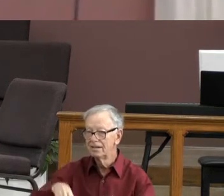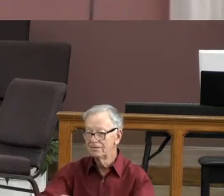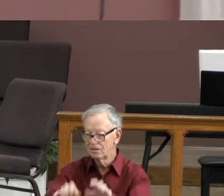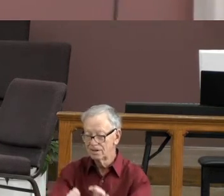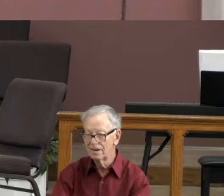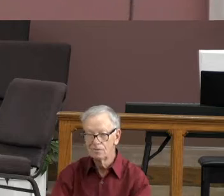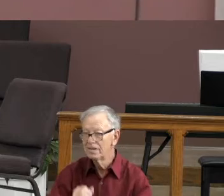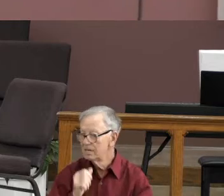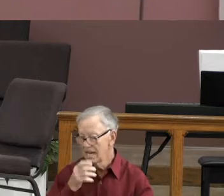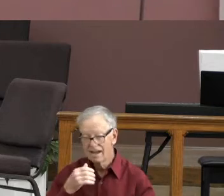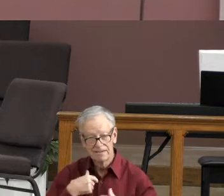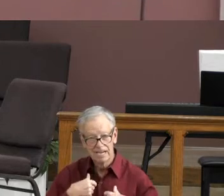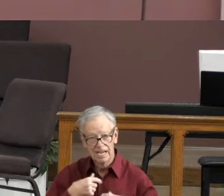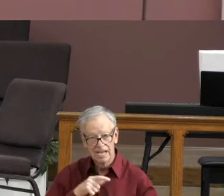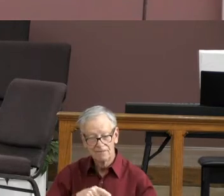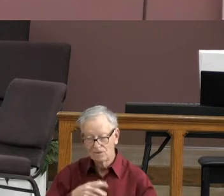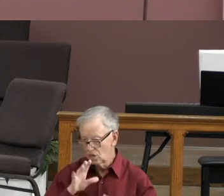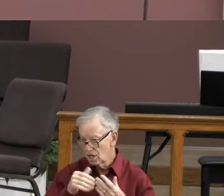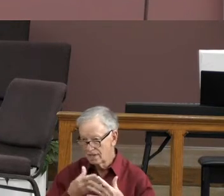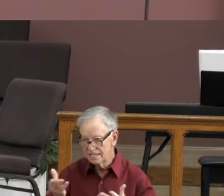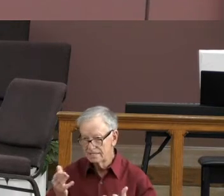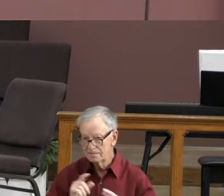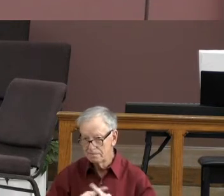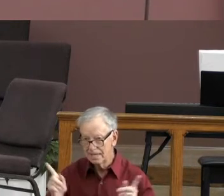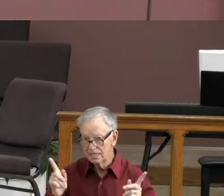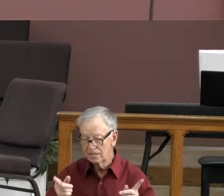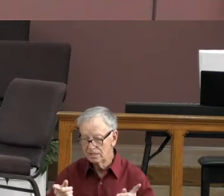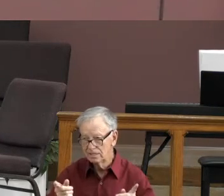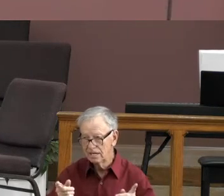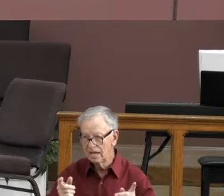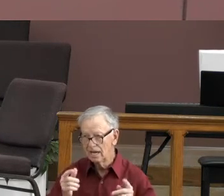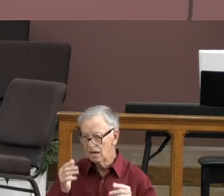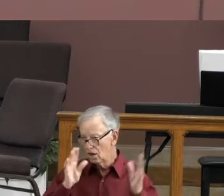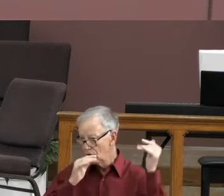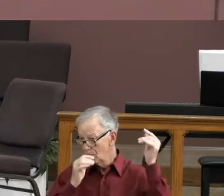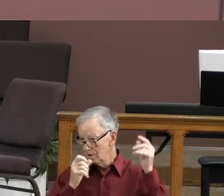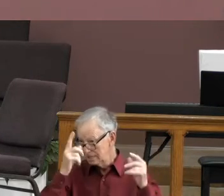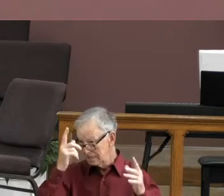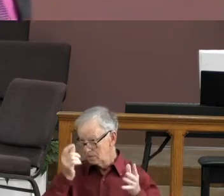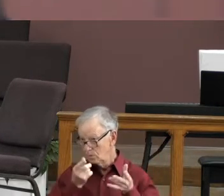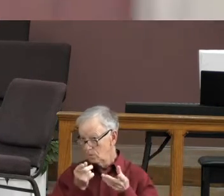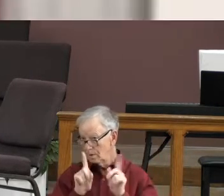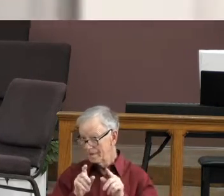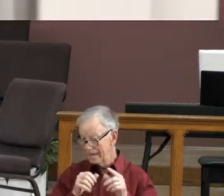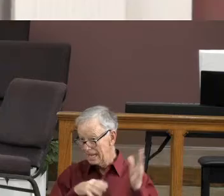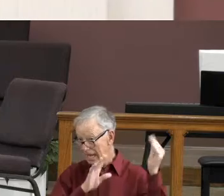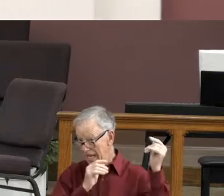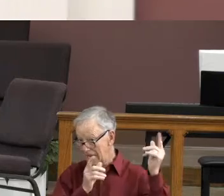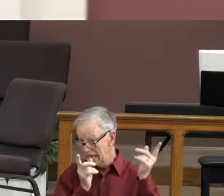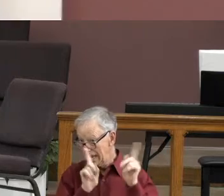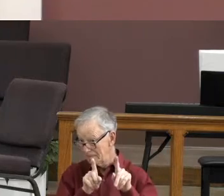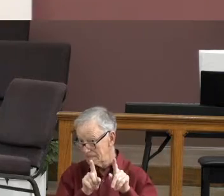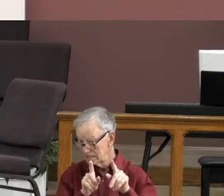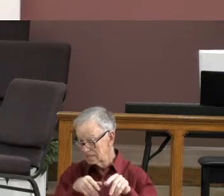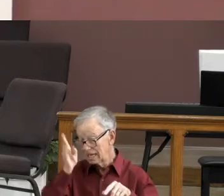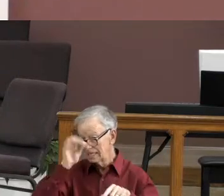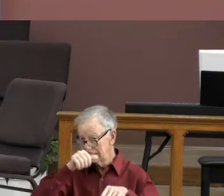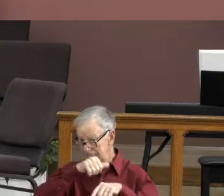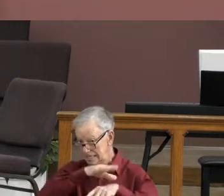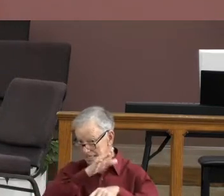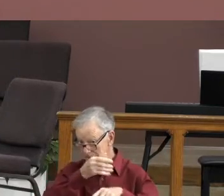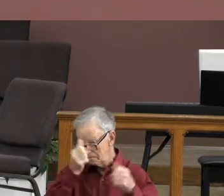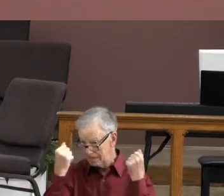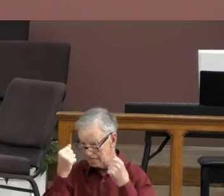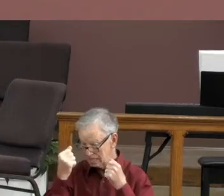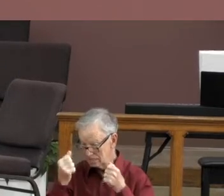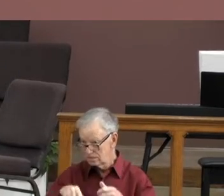We don't have time for all of this, but when I hope you realize that when that happened, when God sent that power down to resurrect